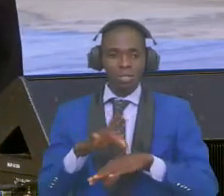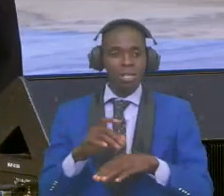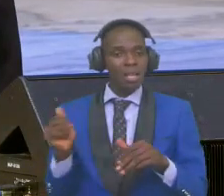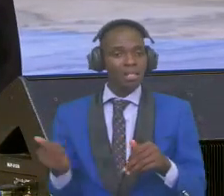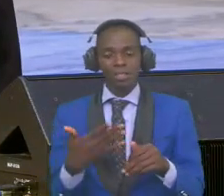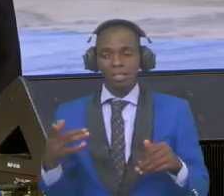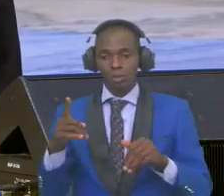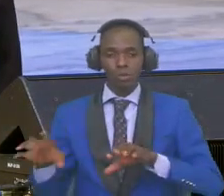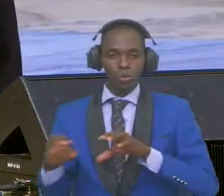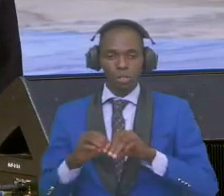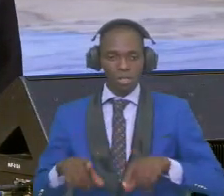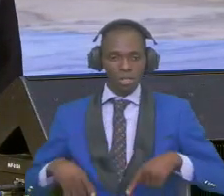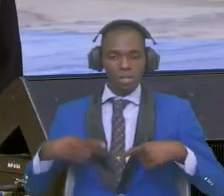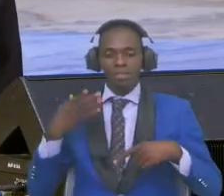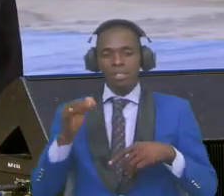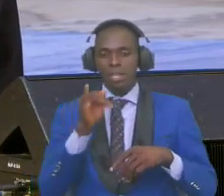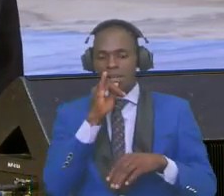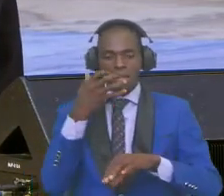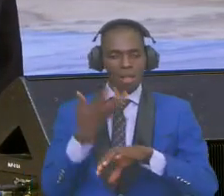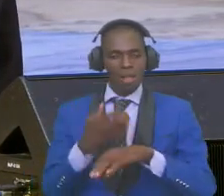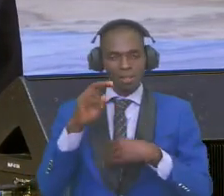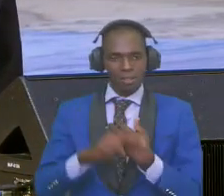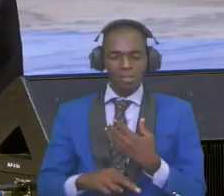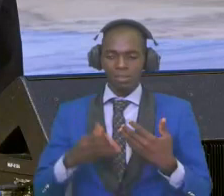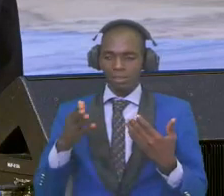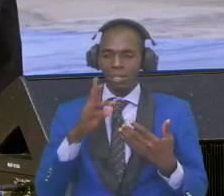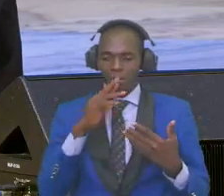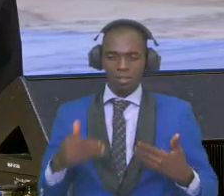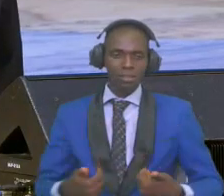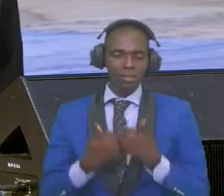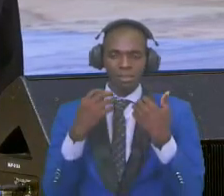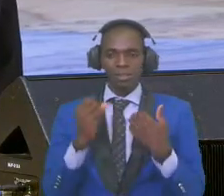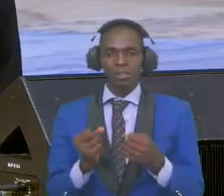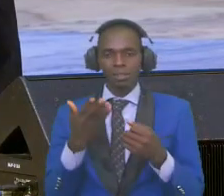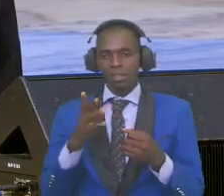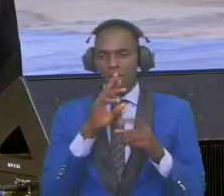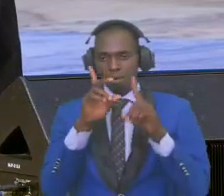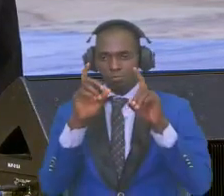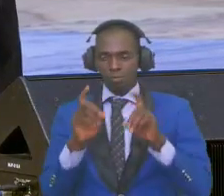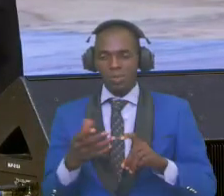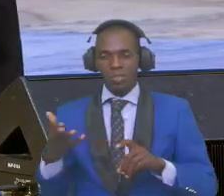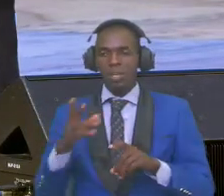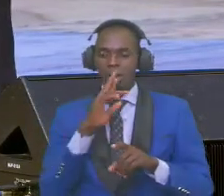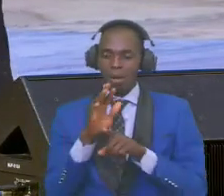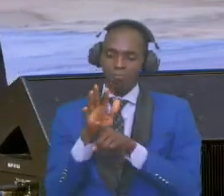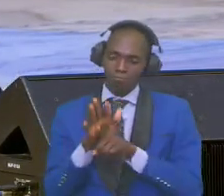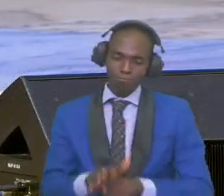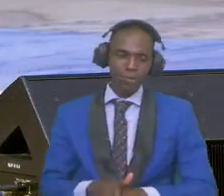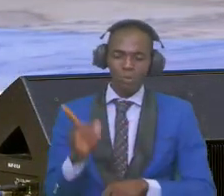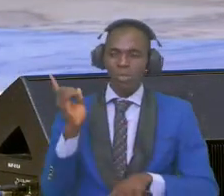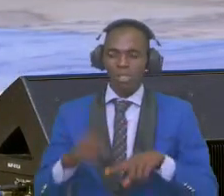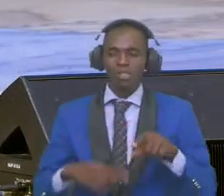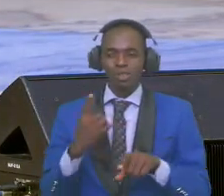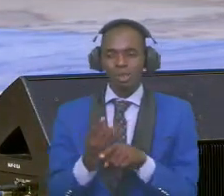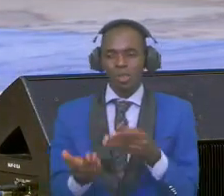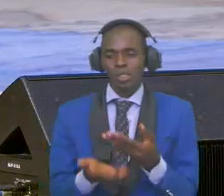life, there is hardness, there are challenges, there are trials, there are pressures. You can't just chicken